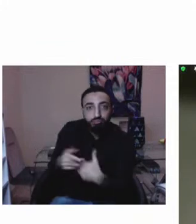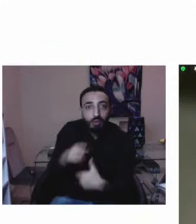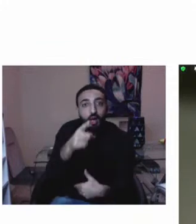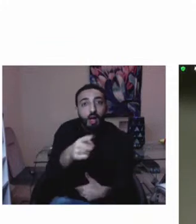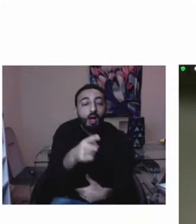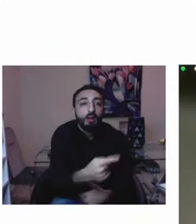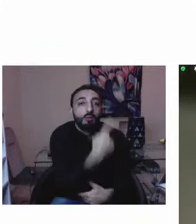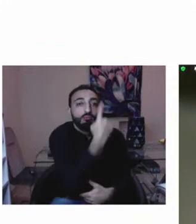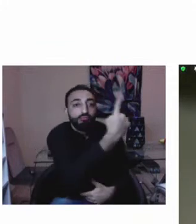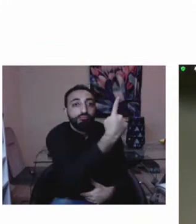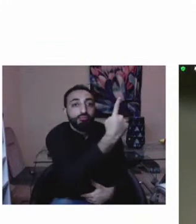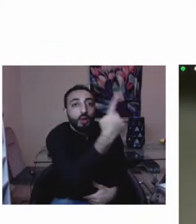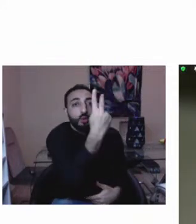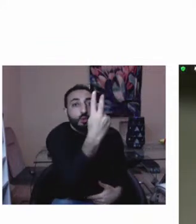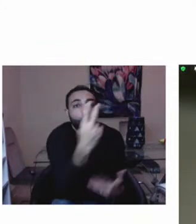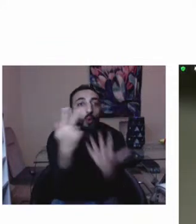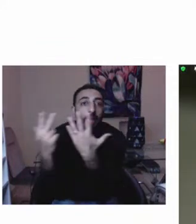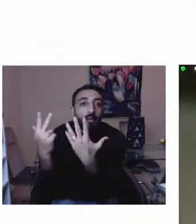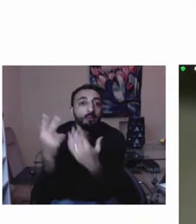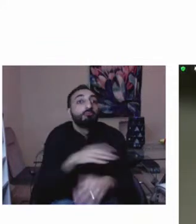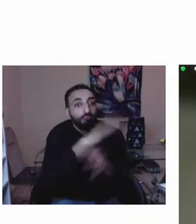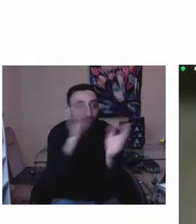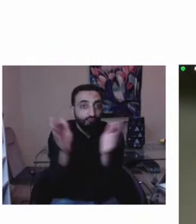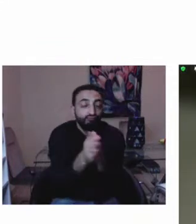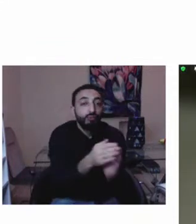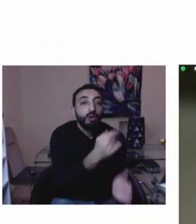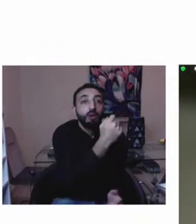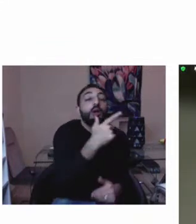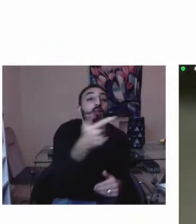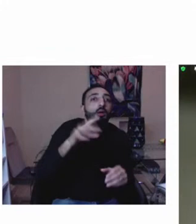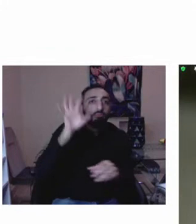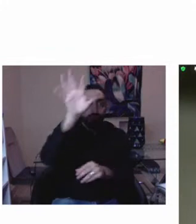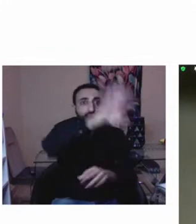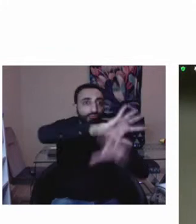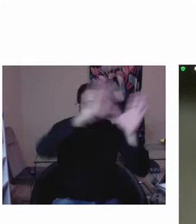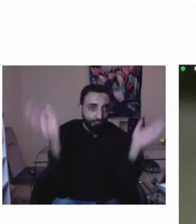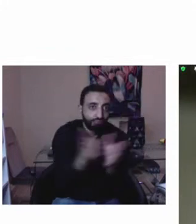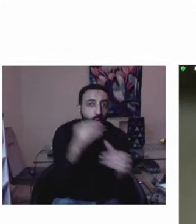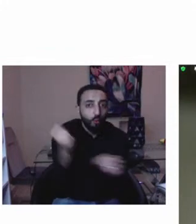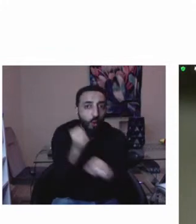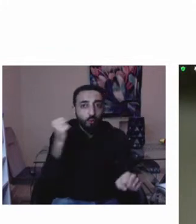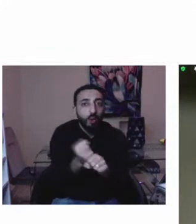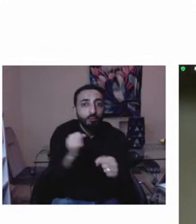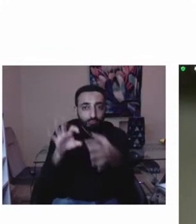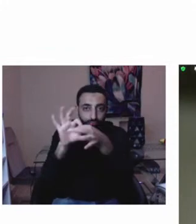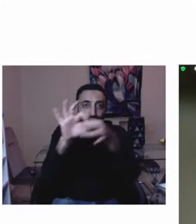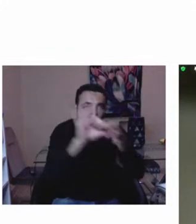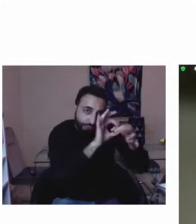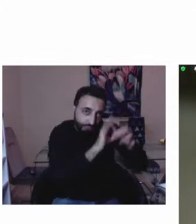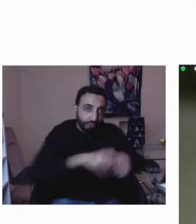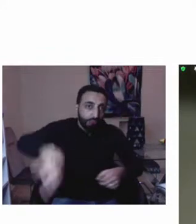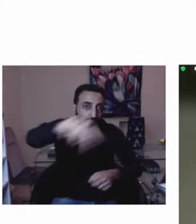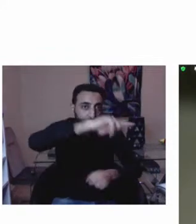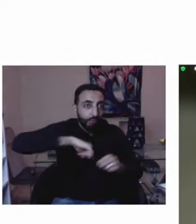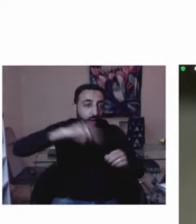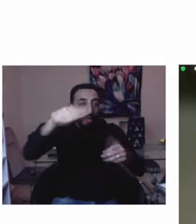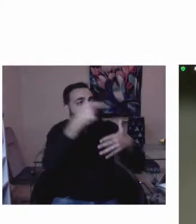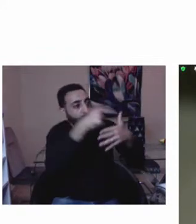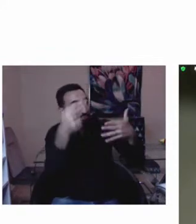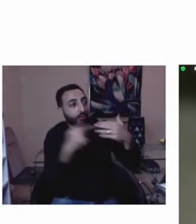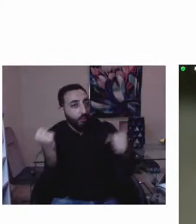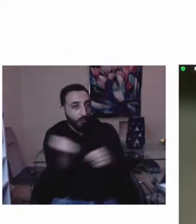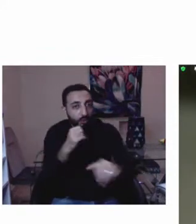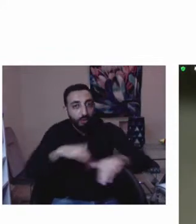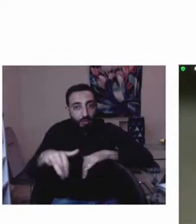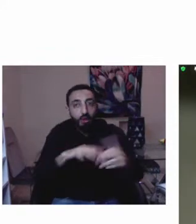network, coordinate their activities, and identify their priorities. And these range from building capacities to